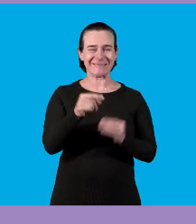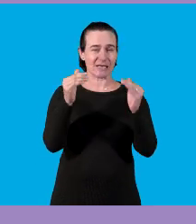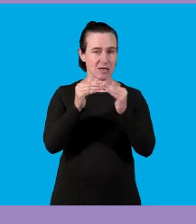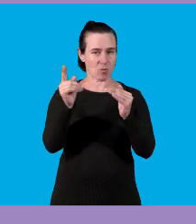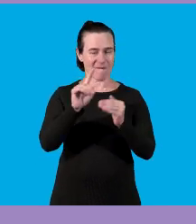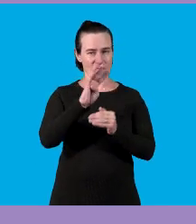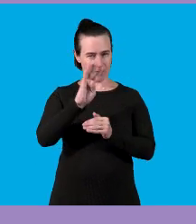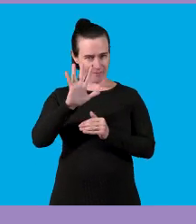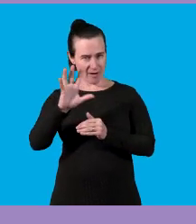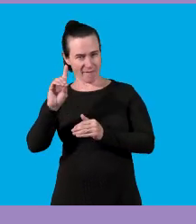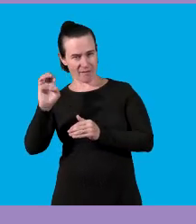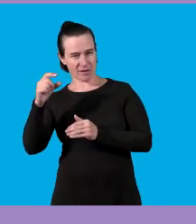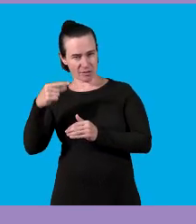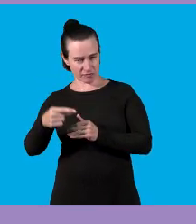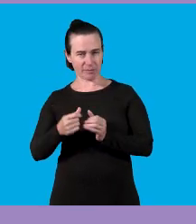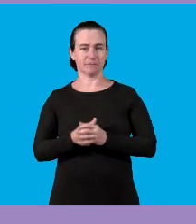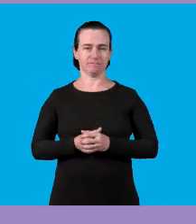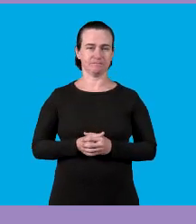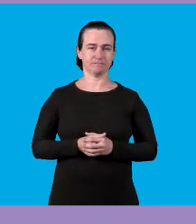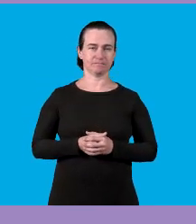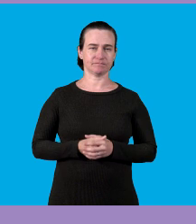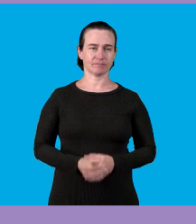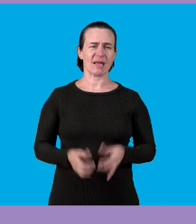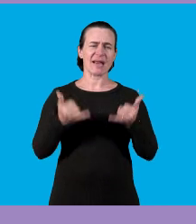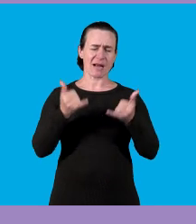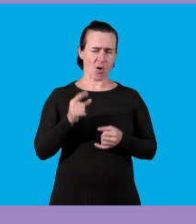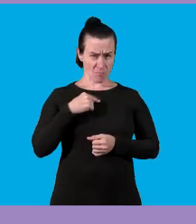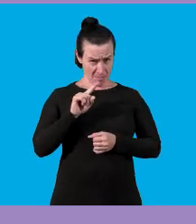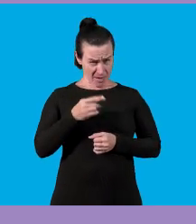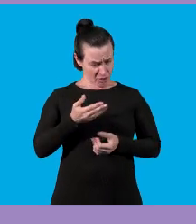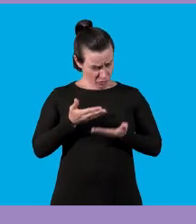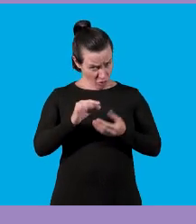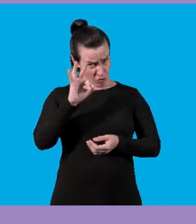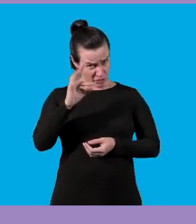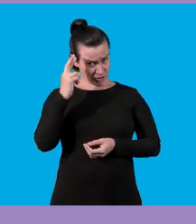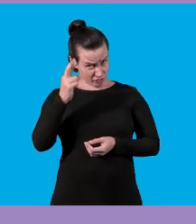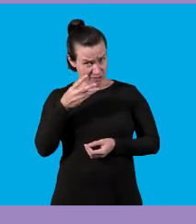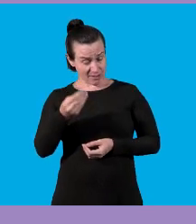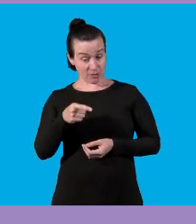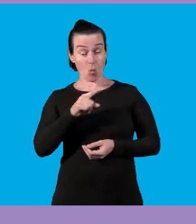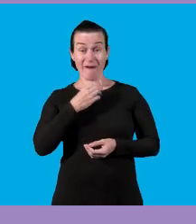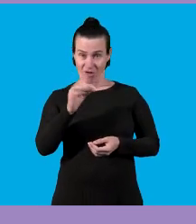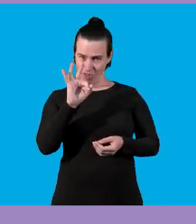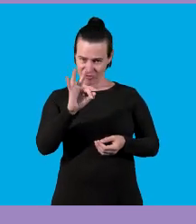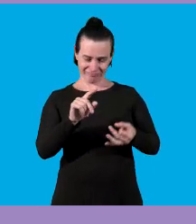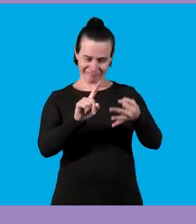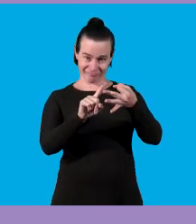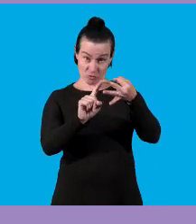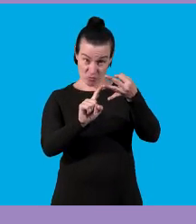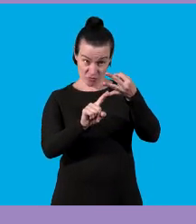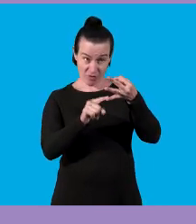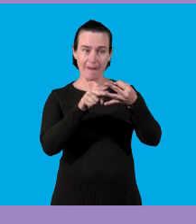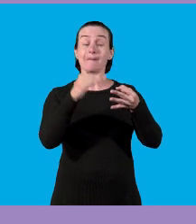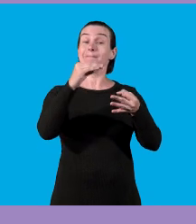equal to 45 degrees. And now we look at our three reasons and say, because of the three reasons that we